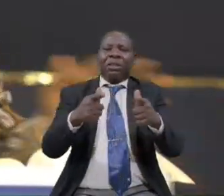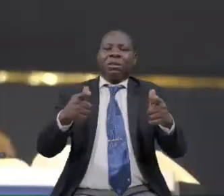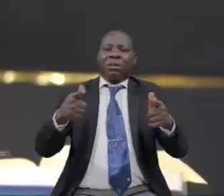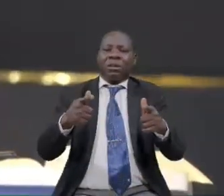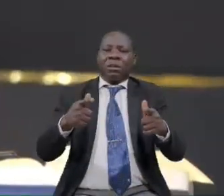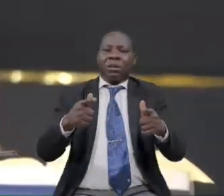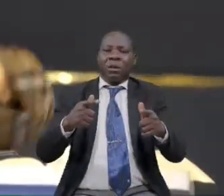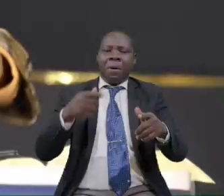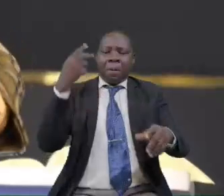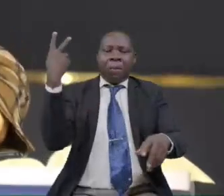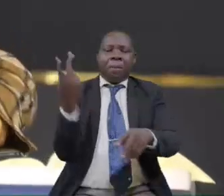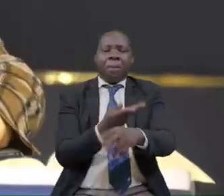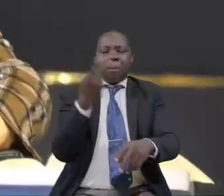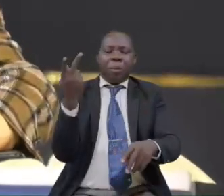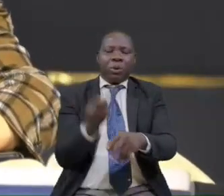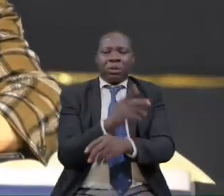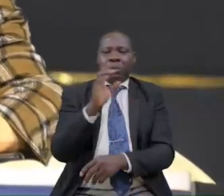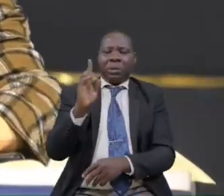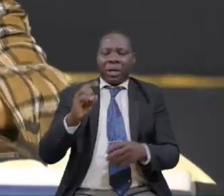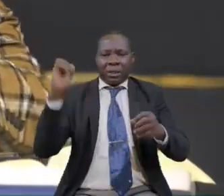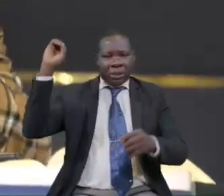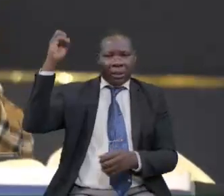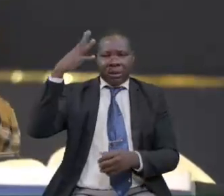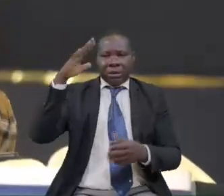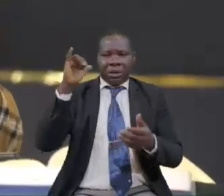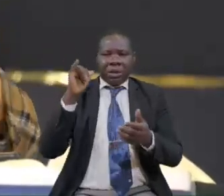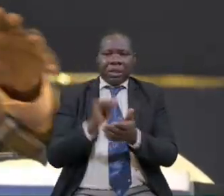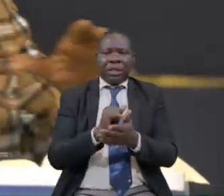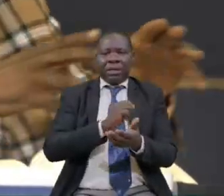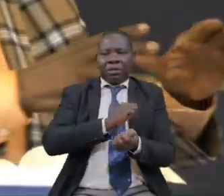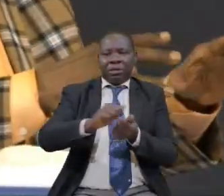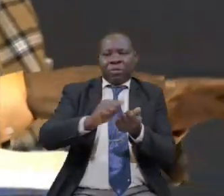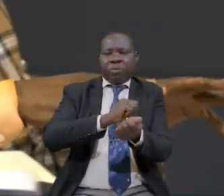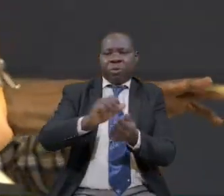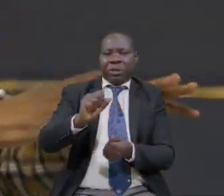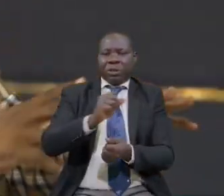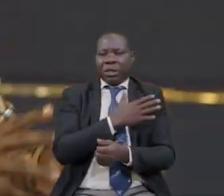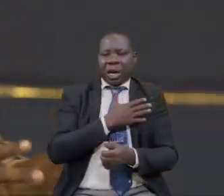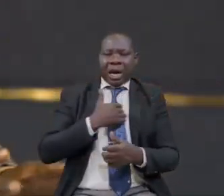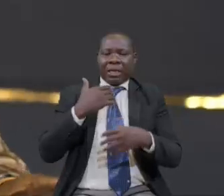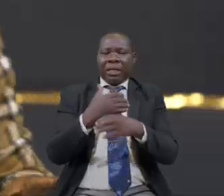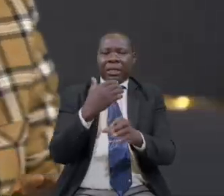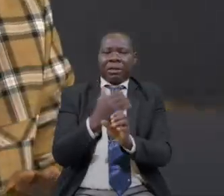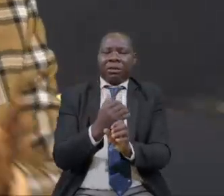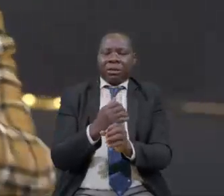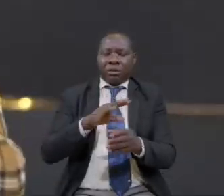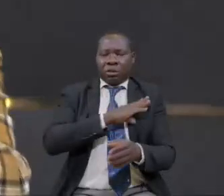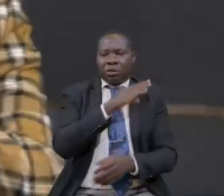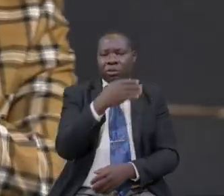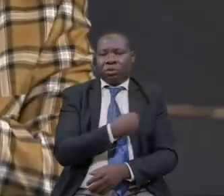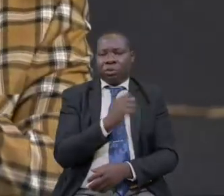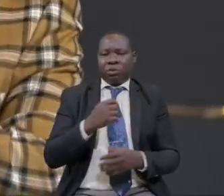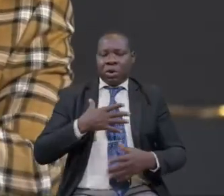multiplied grace that purges and creates souls whiter. He makes